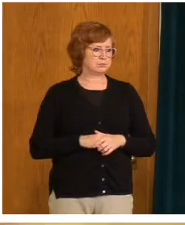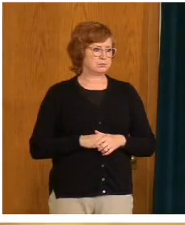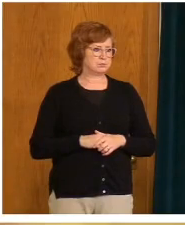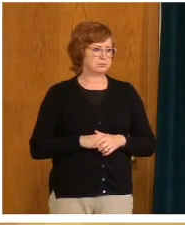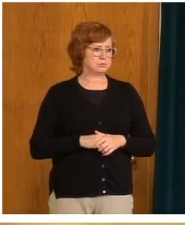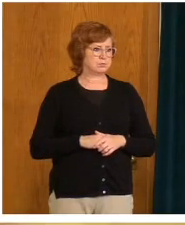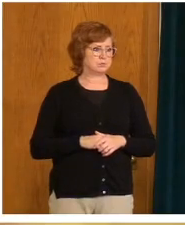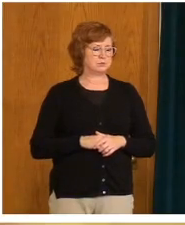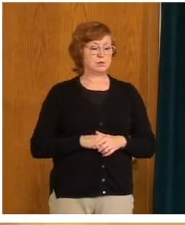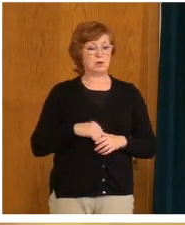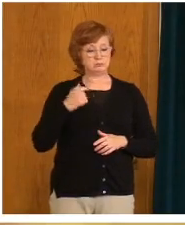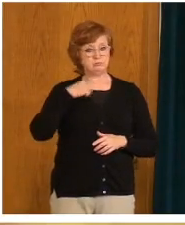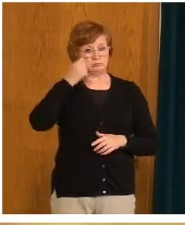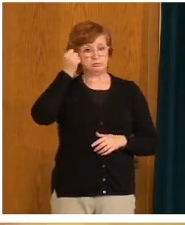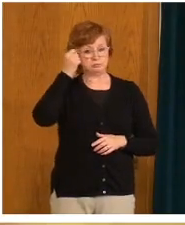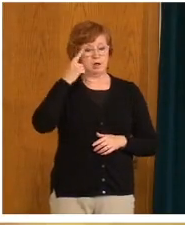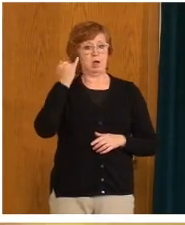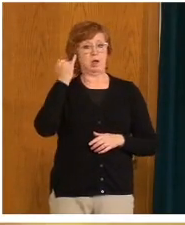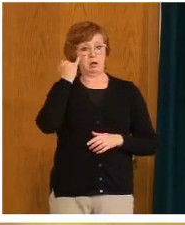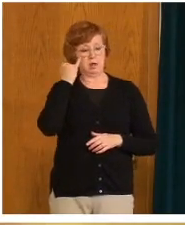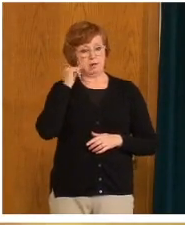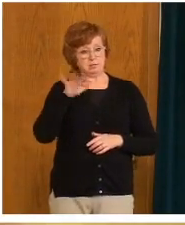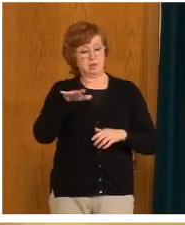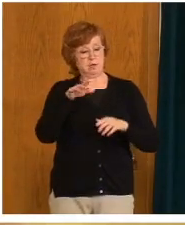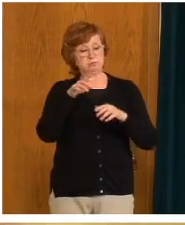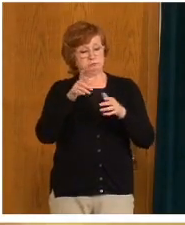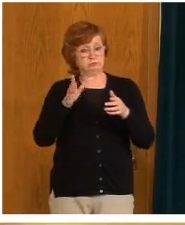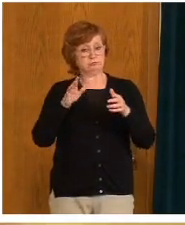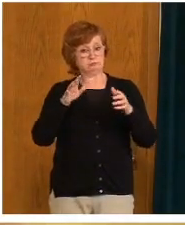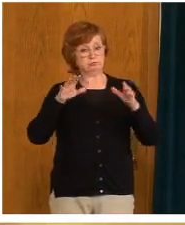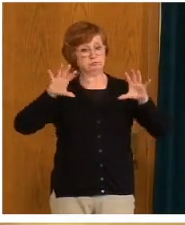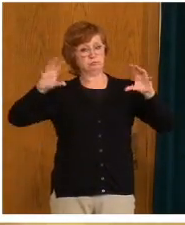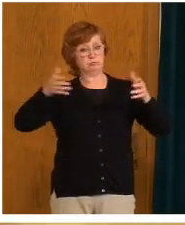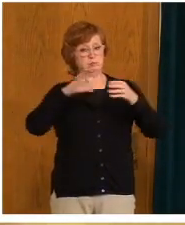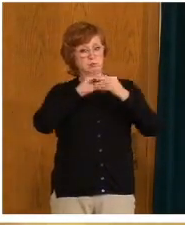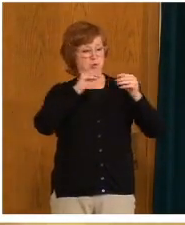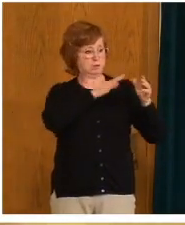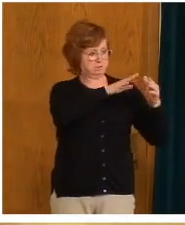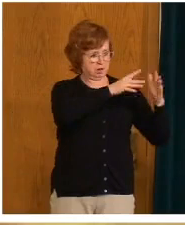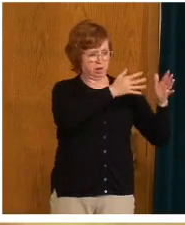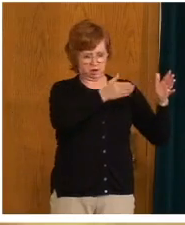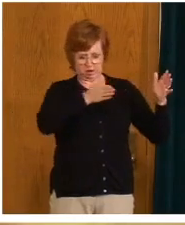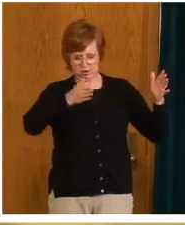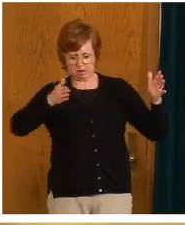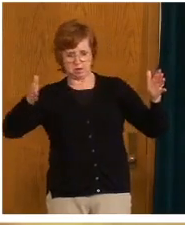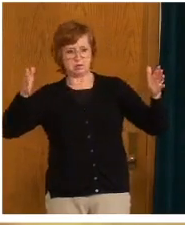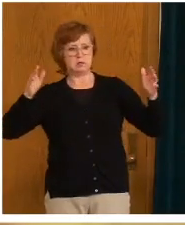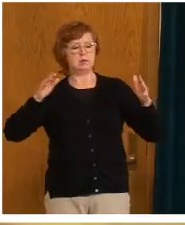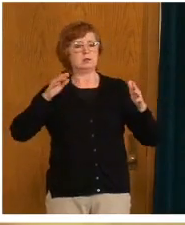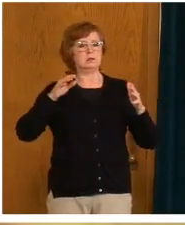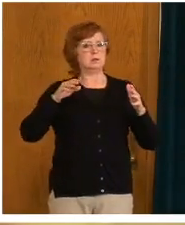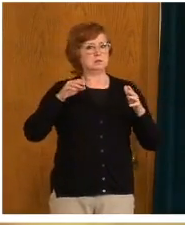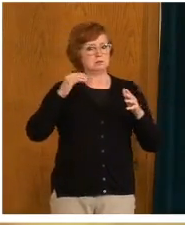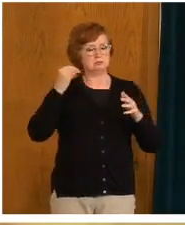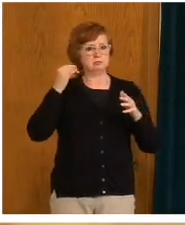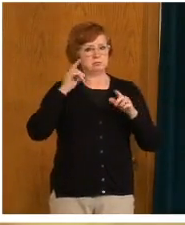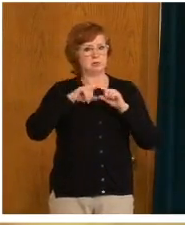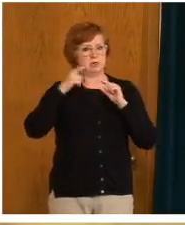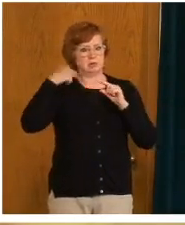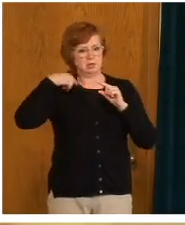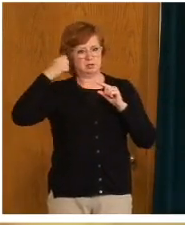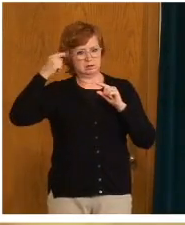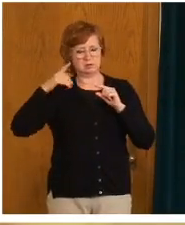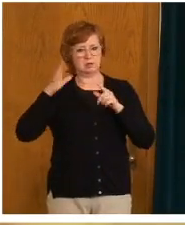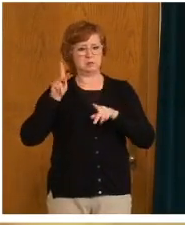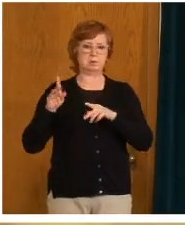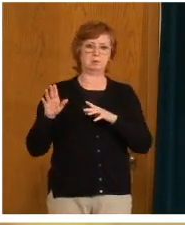because respecting what Mr. Livingston's said, a lot of it is also driven by a philosophical nature, and people deciding